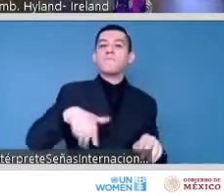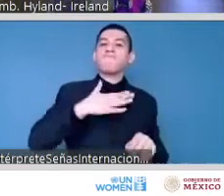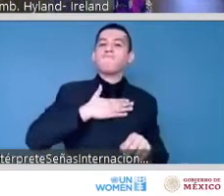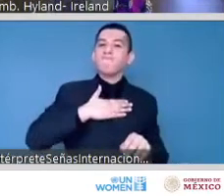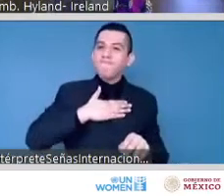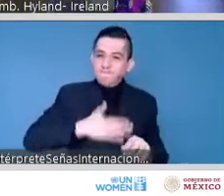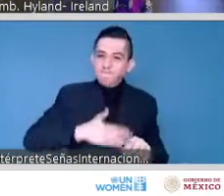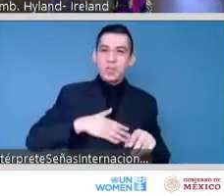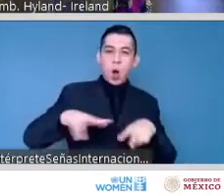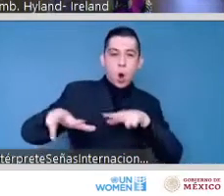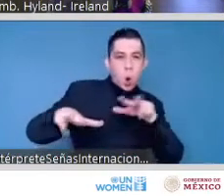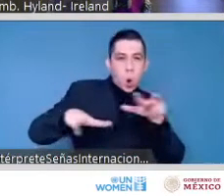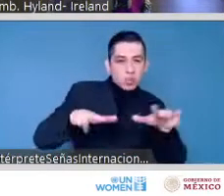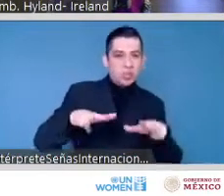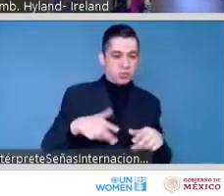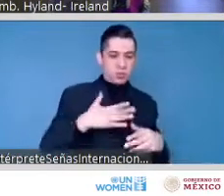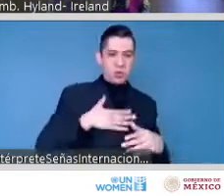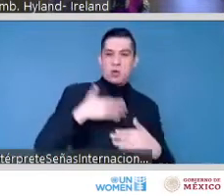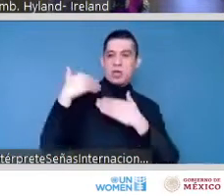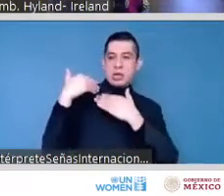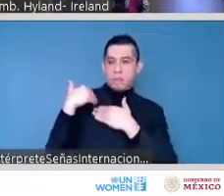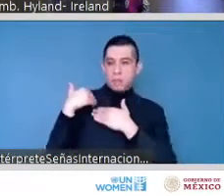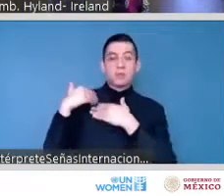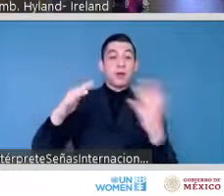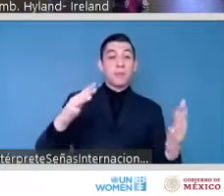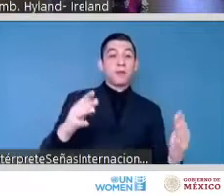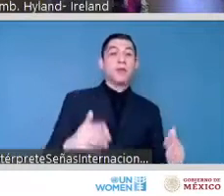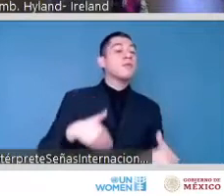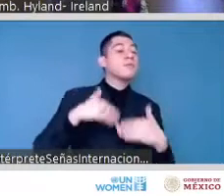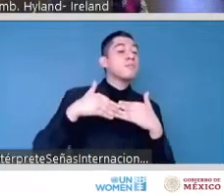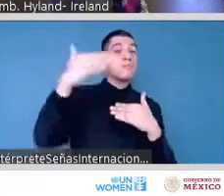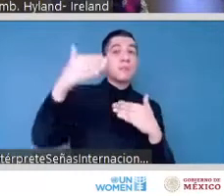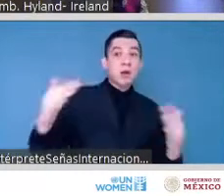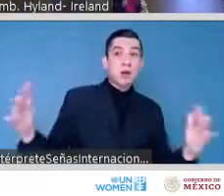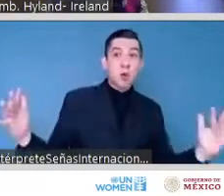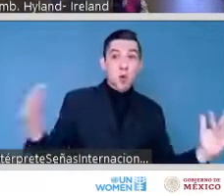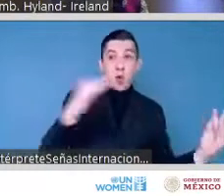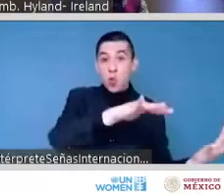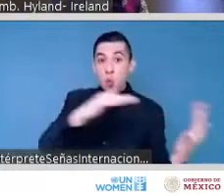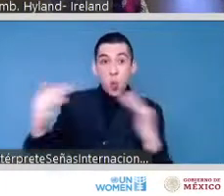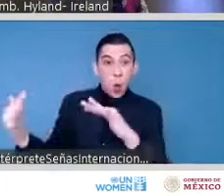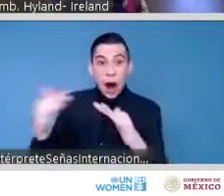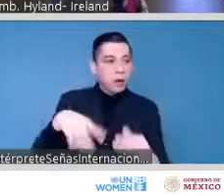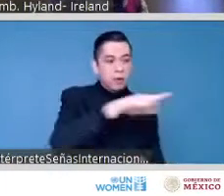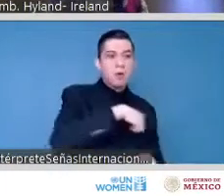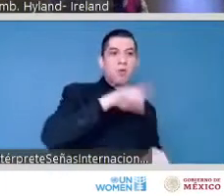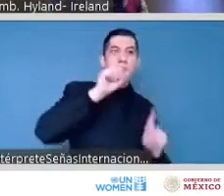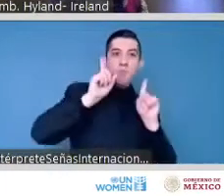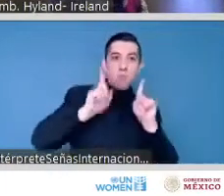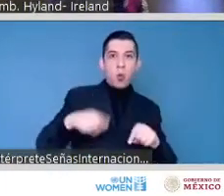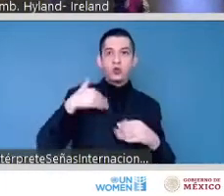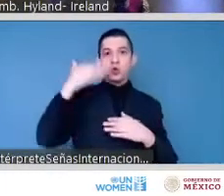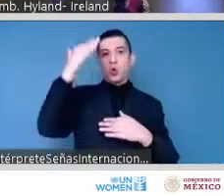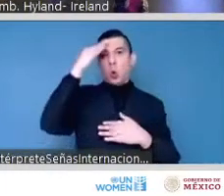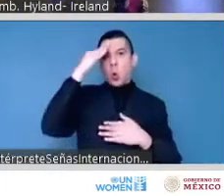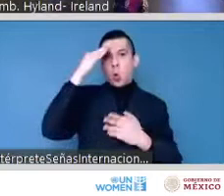conflict. And it doesn't prohibit or have anything to say, for example, on intimate partner violence. Here, women, peace and security and international